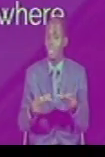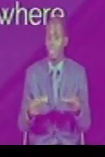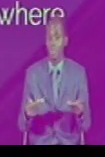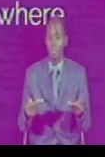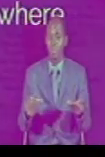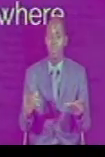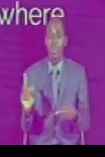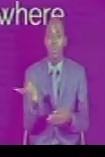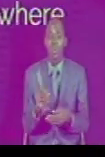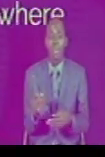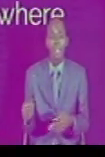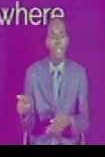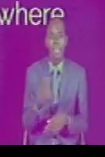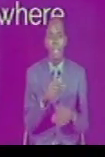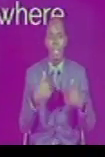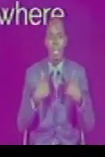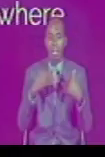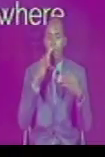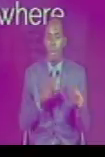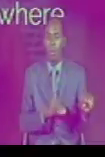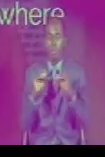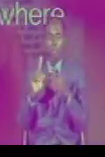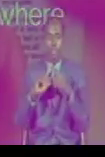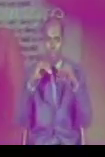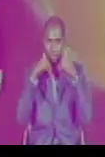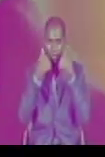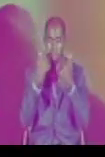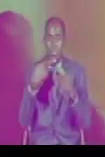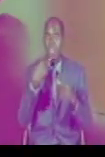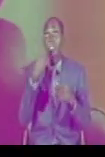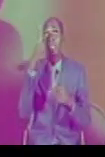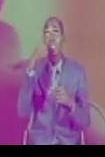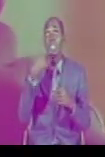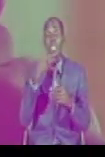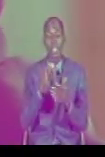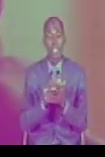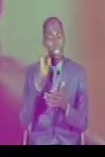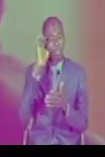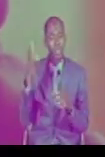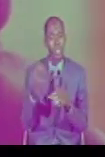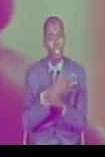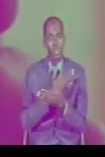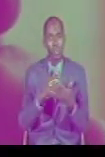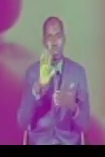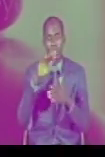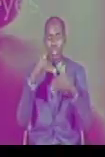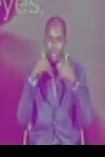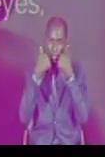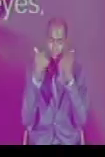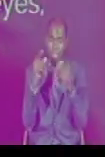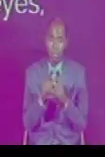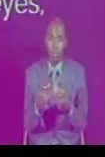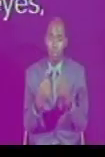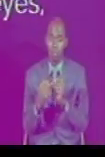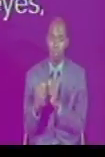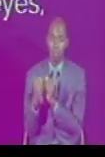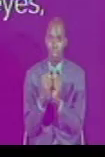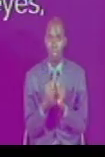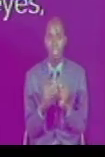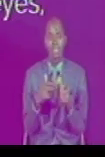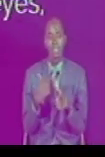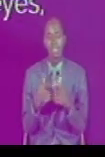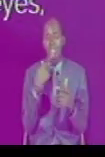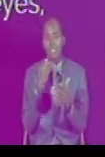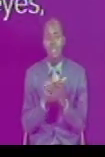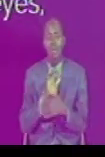When they have been put to shame, he said, he'll wipe our shame away. As we gather together, then he says, all the shame